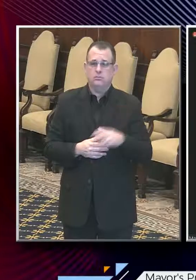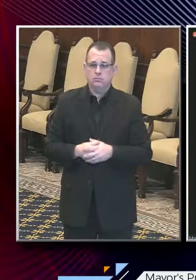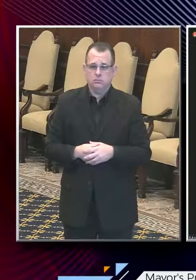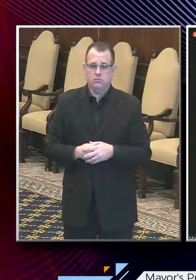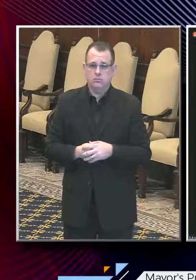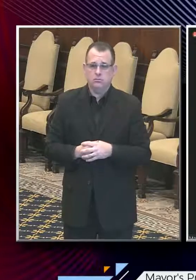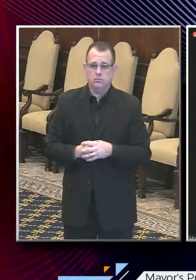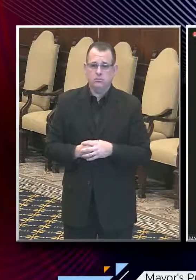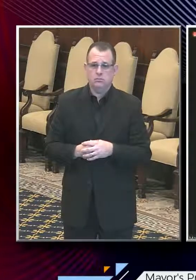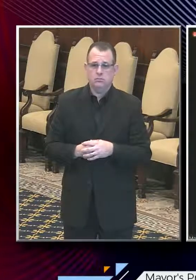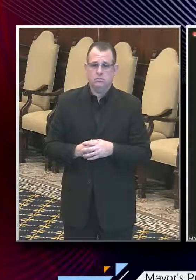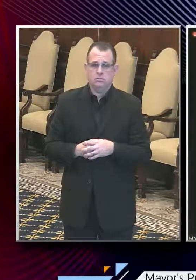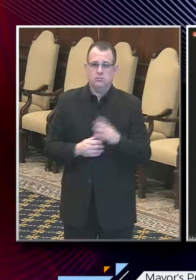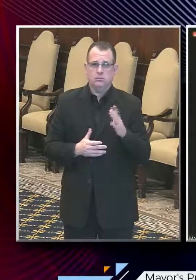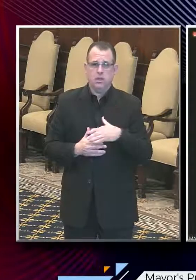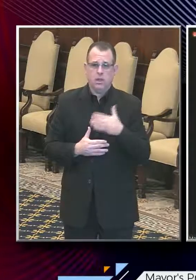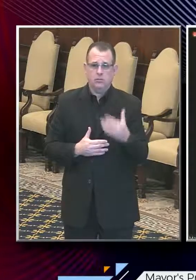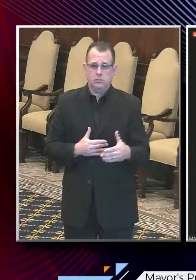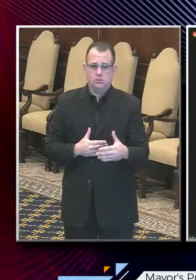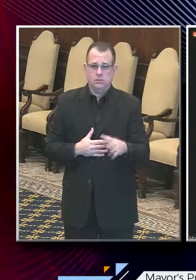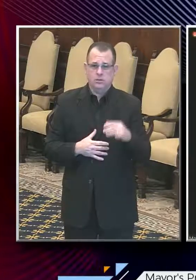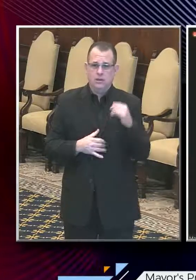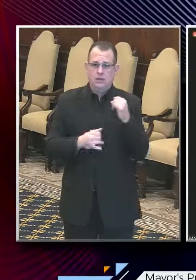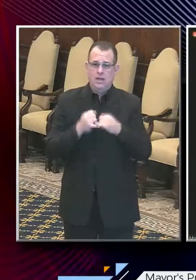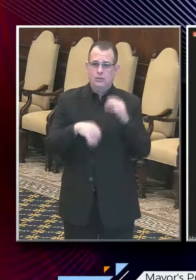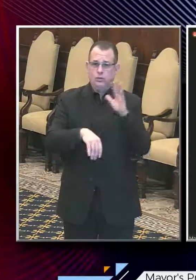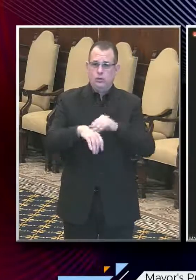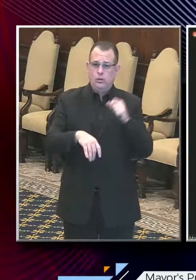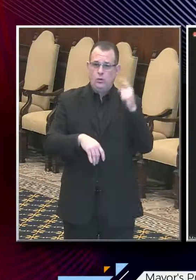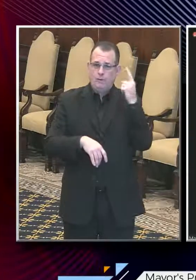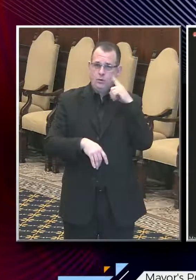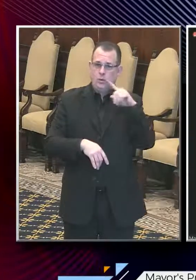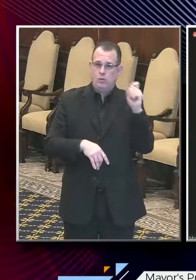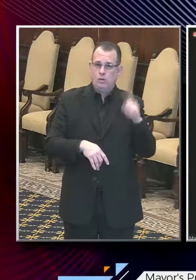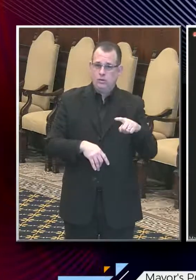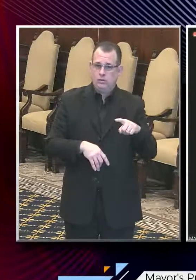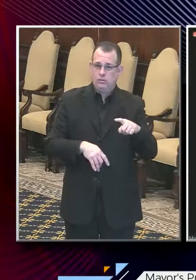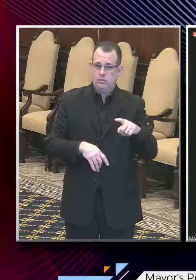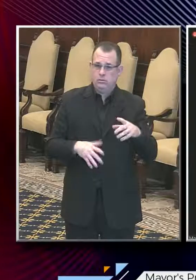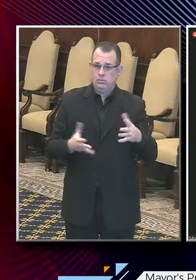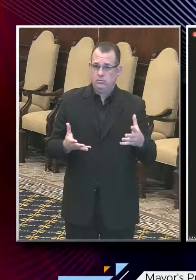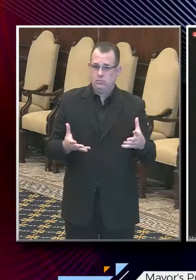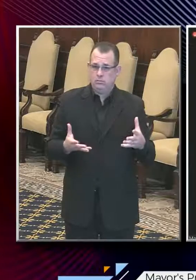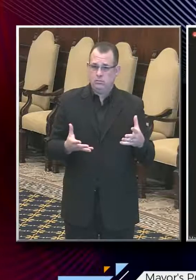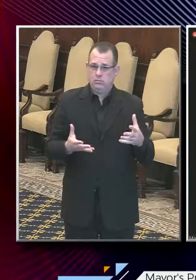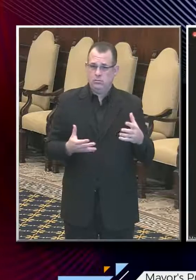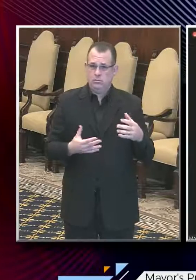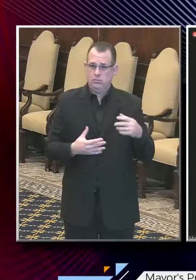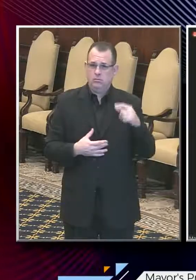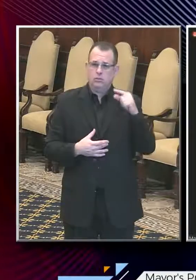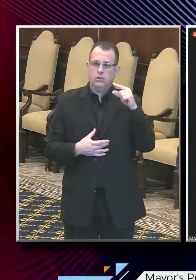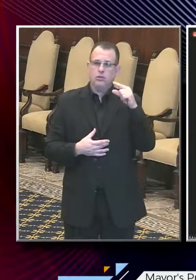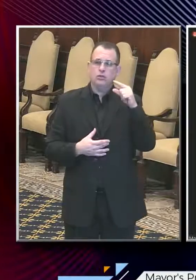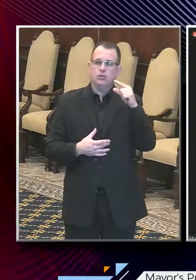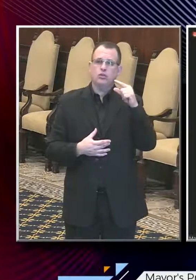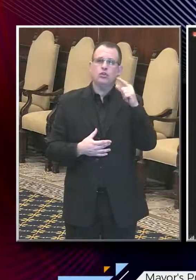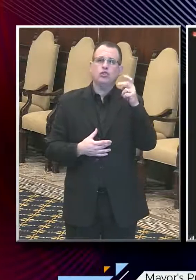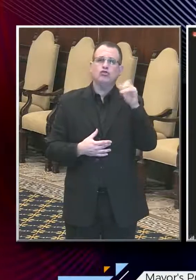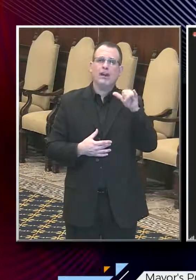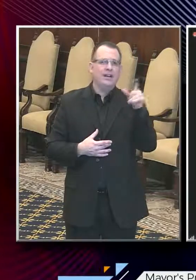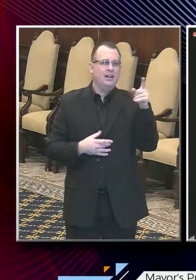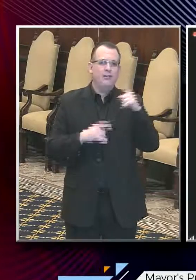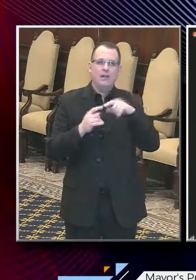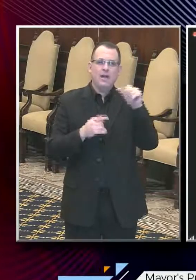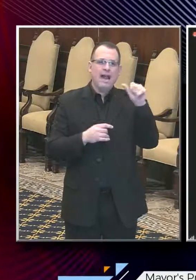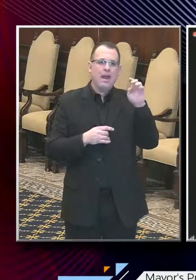Okay. This is the last call for questions. Gray Hall of 6 ABC, I want to go back to you. I wasn't sure if you were finished.